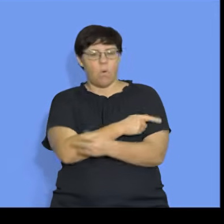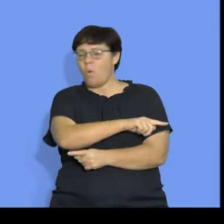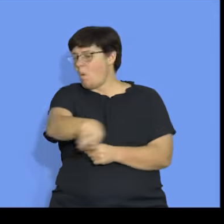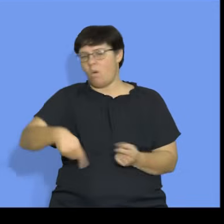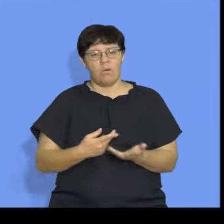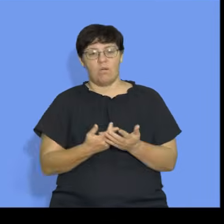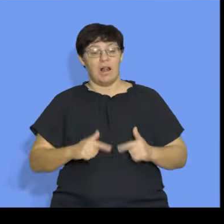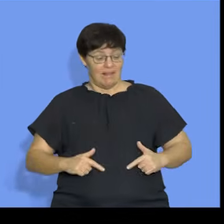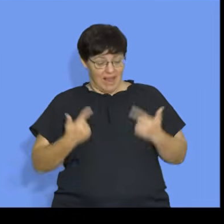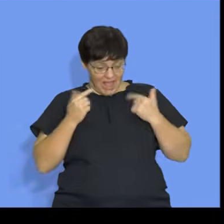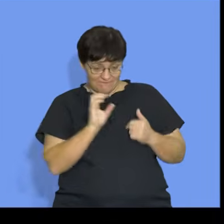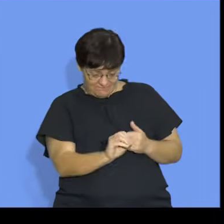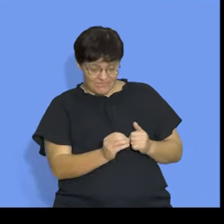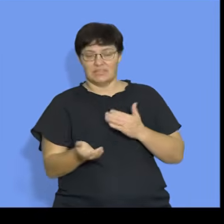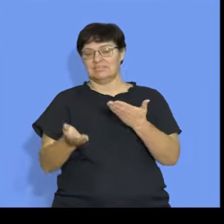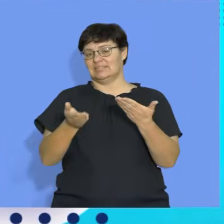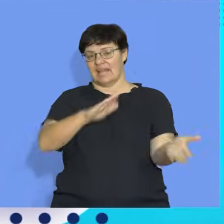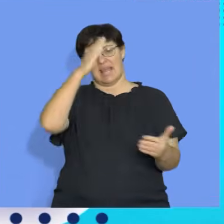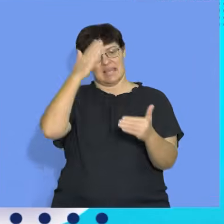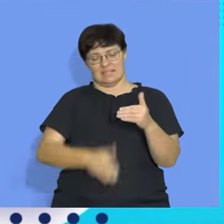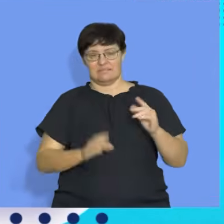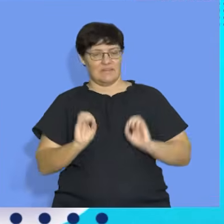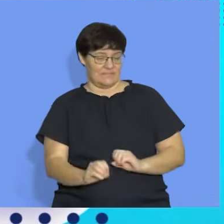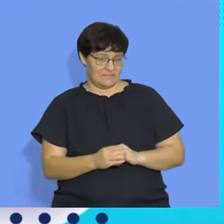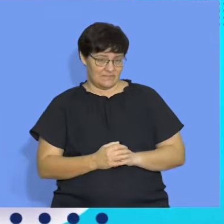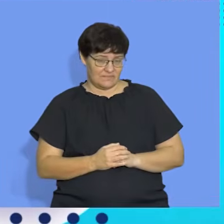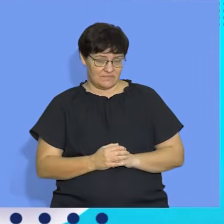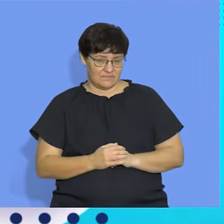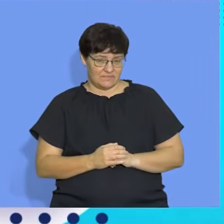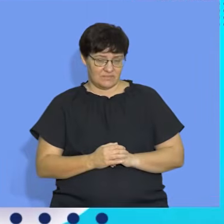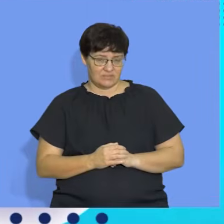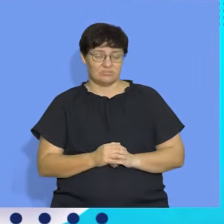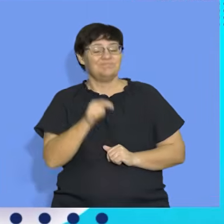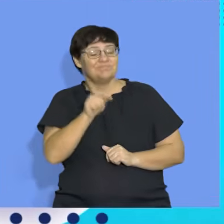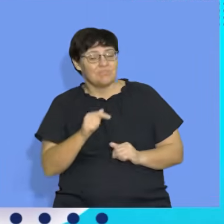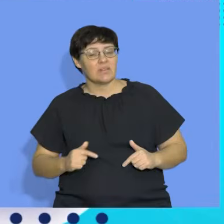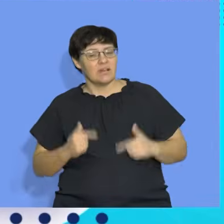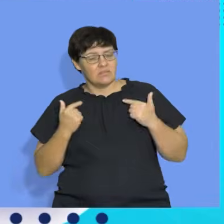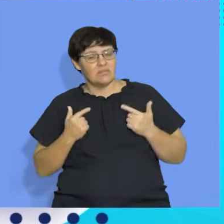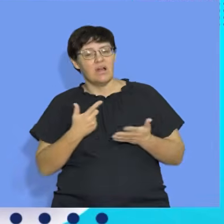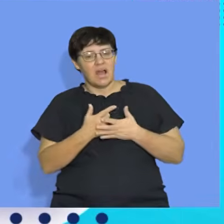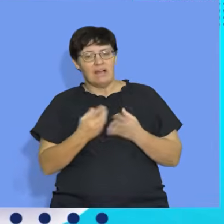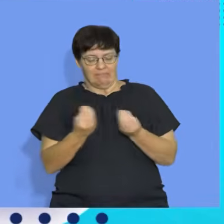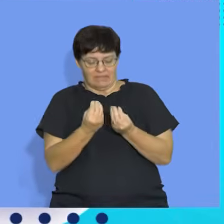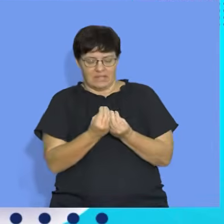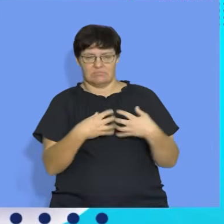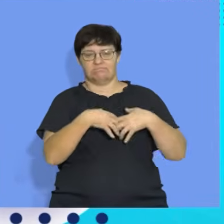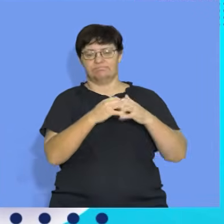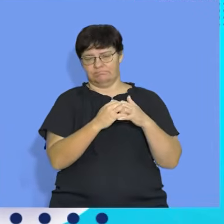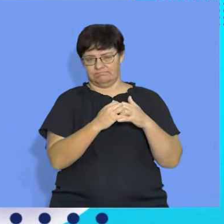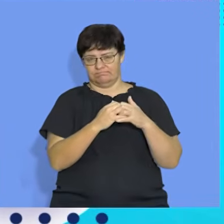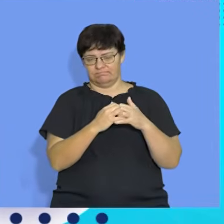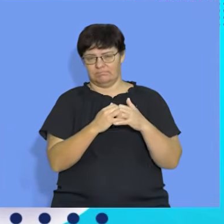all living things ultimately are going to die. Living things are made up of stuff, They're made